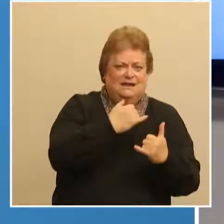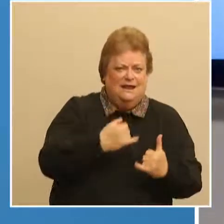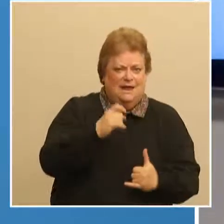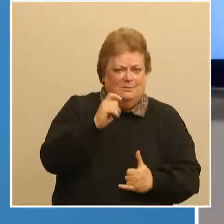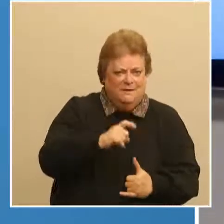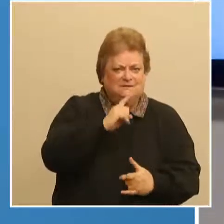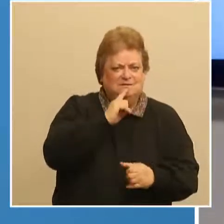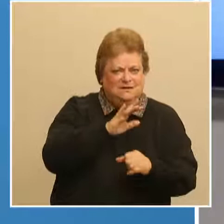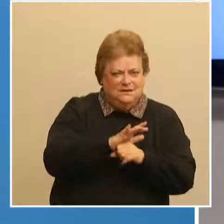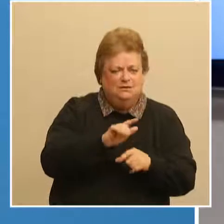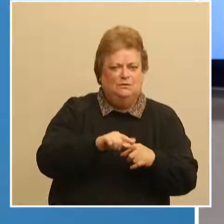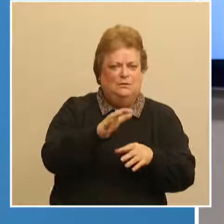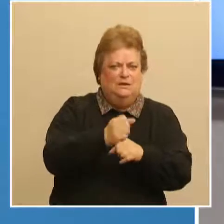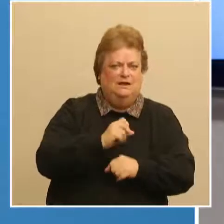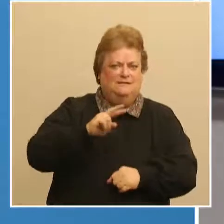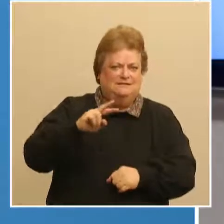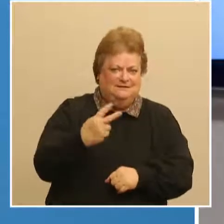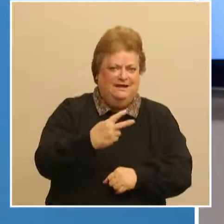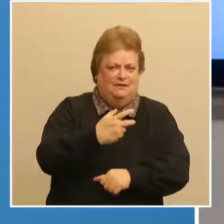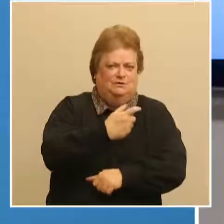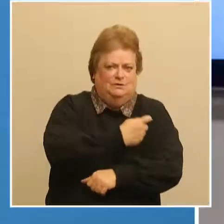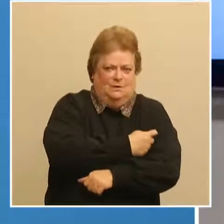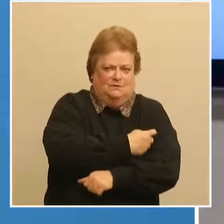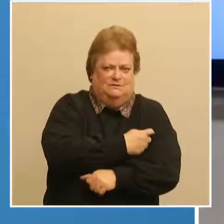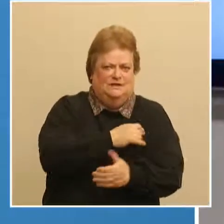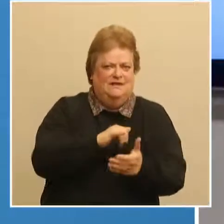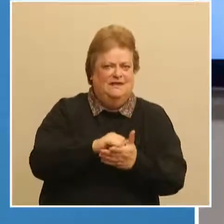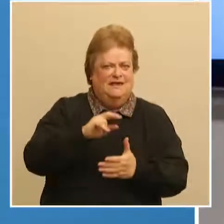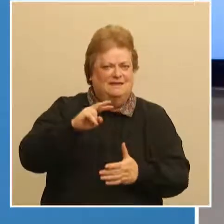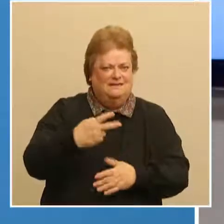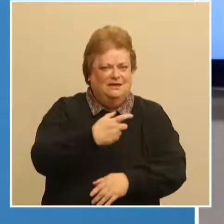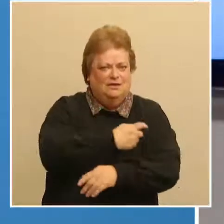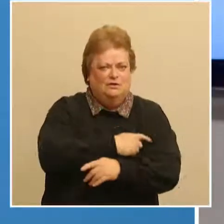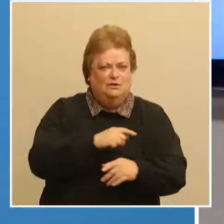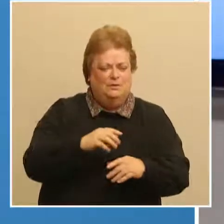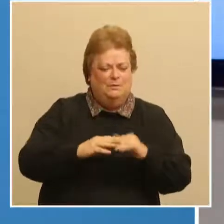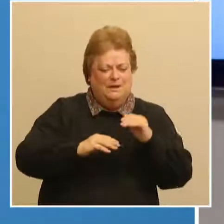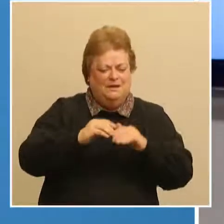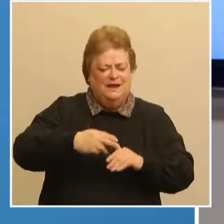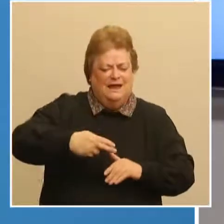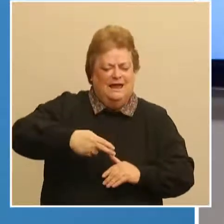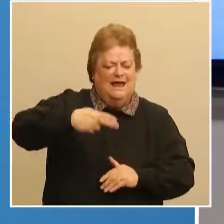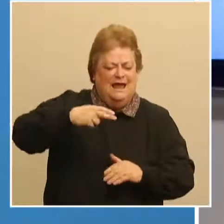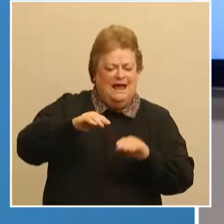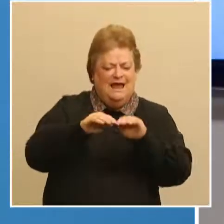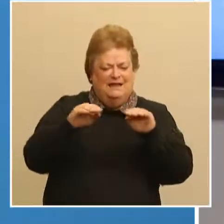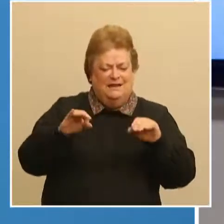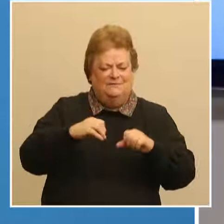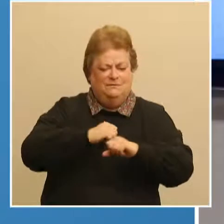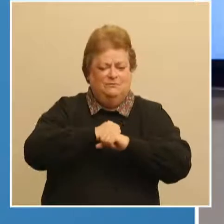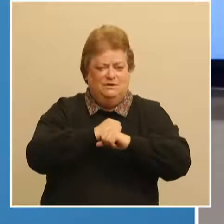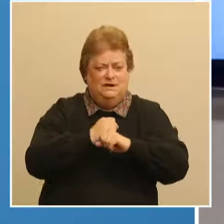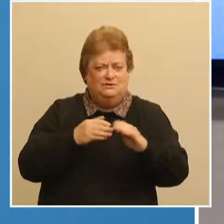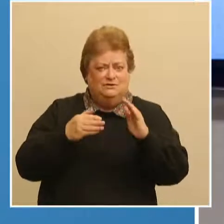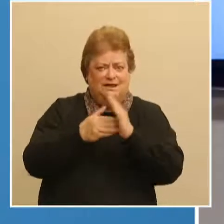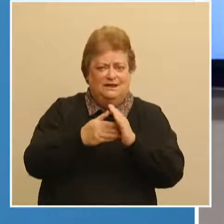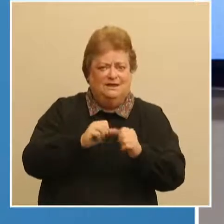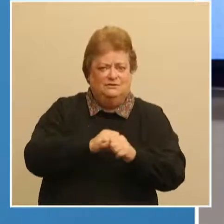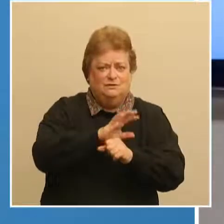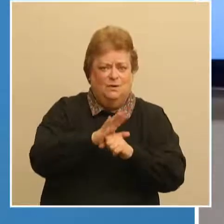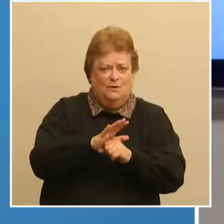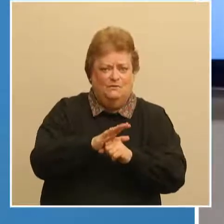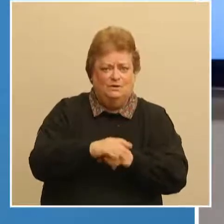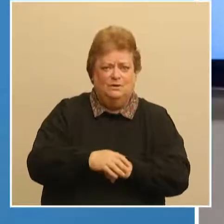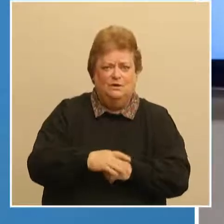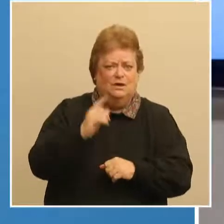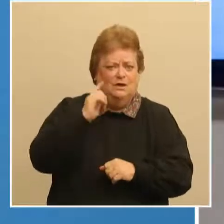commit to getting that second dose. That second dose is needed to build a high level of protection against the virus. When you hear that